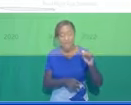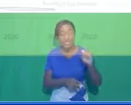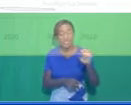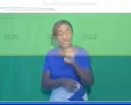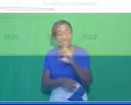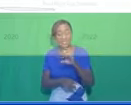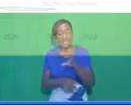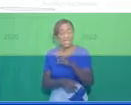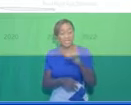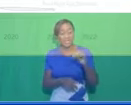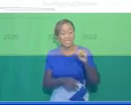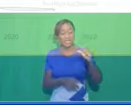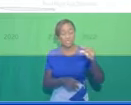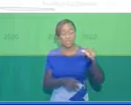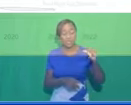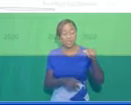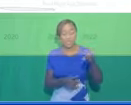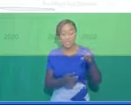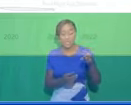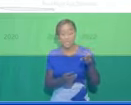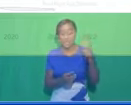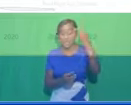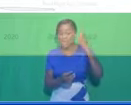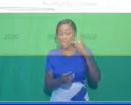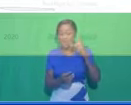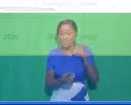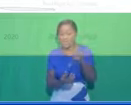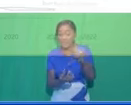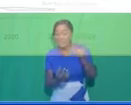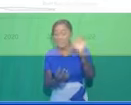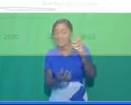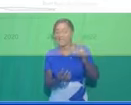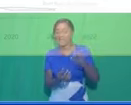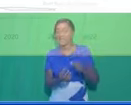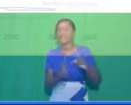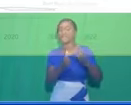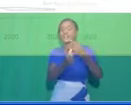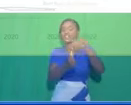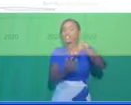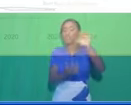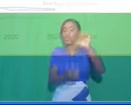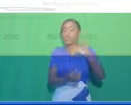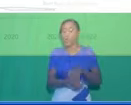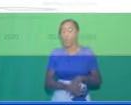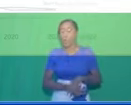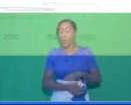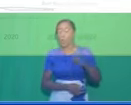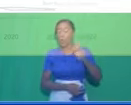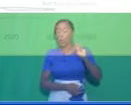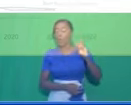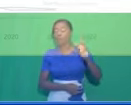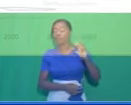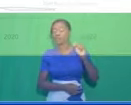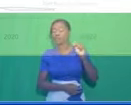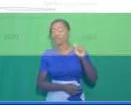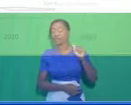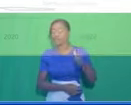of choices? Mm-hmm. Students, parents are just recognizing that. Way high.